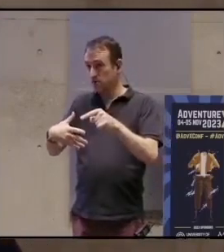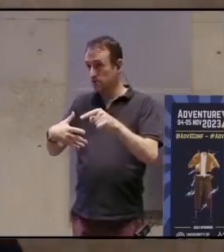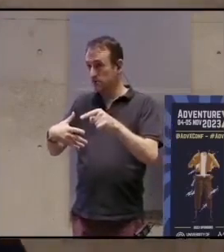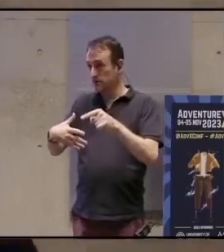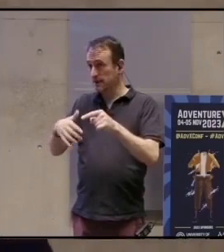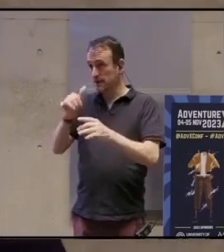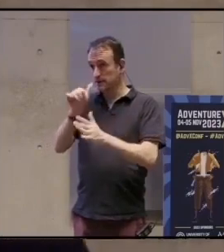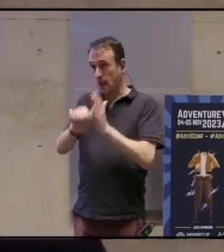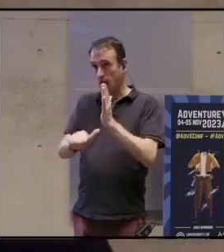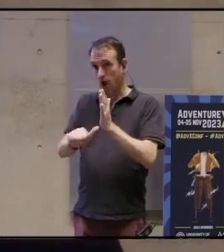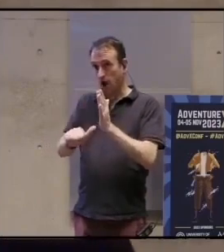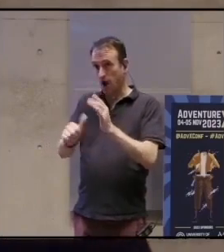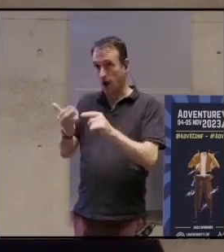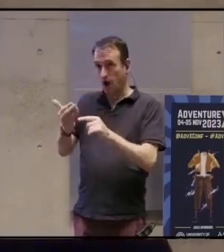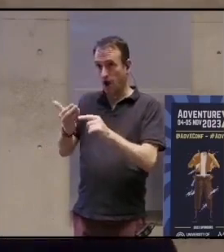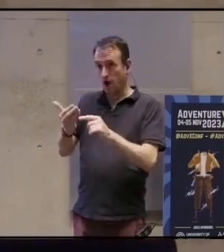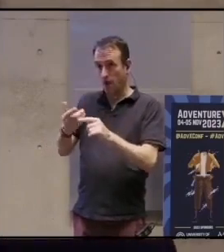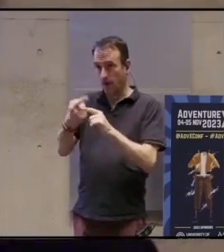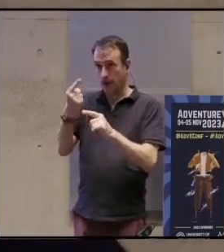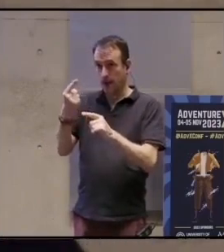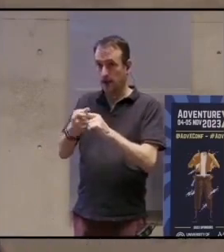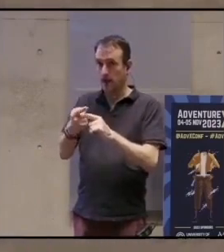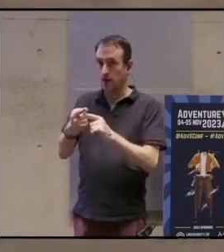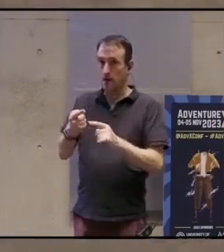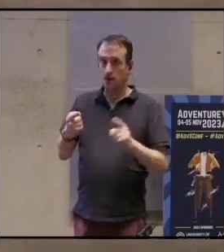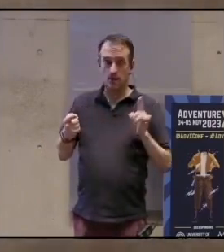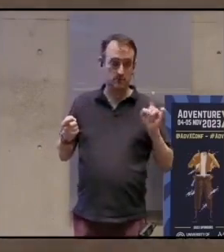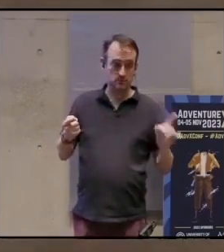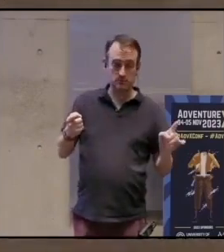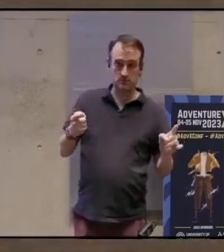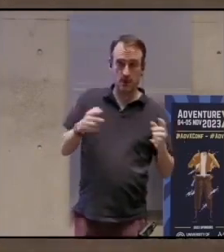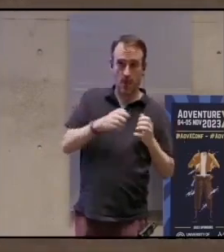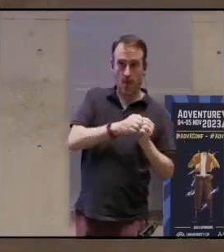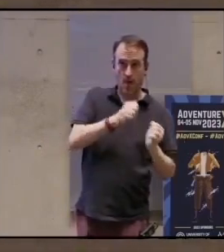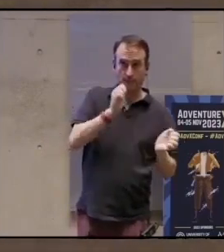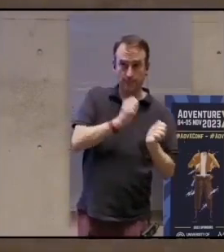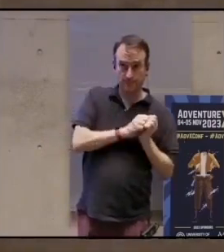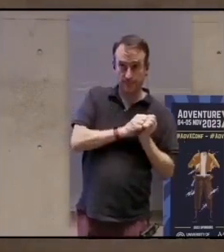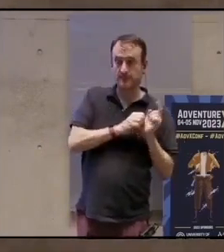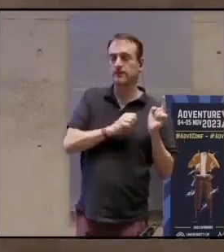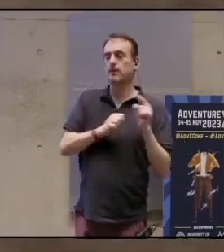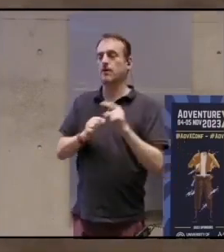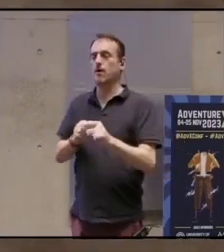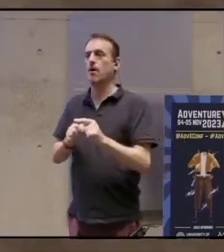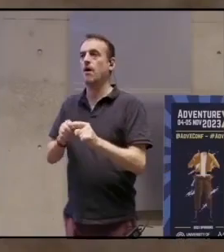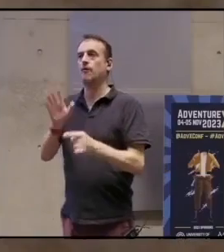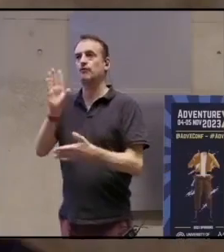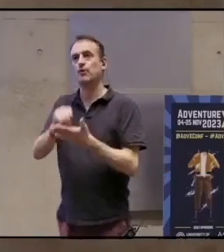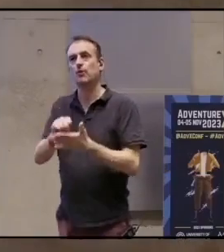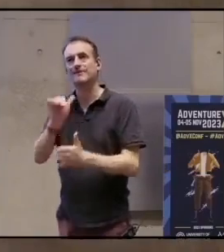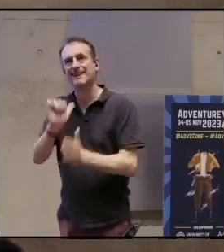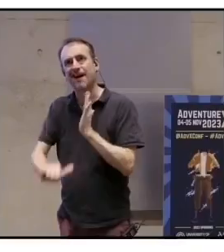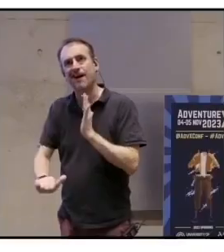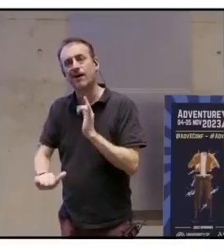it starts recording when it hears a noise, basically. So they'll need to be kind of cut out